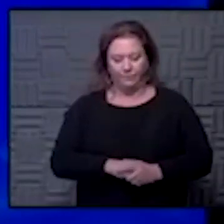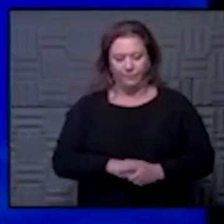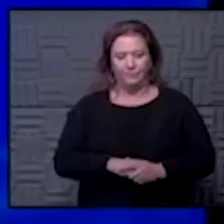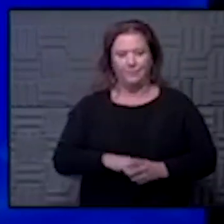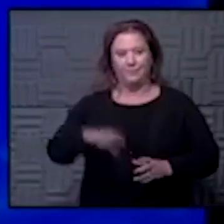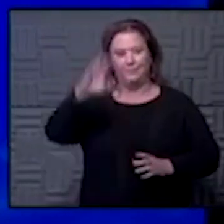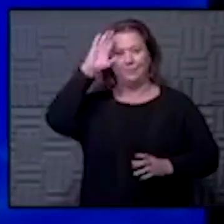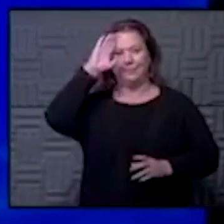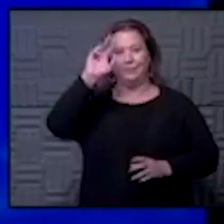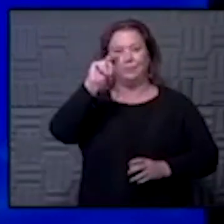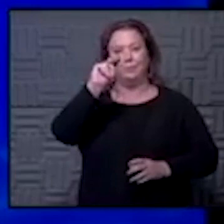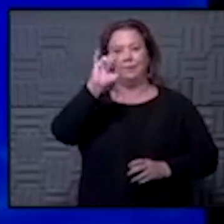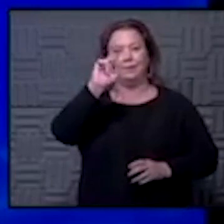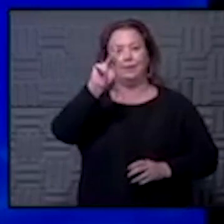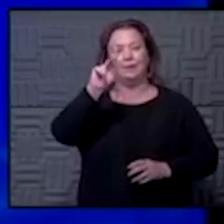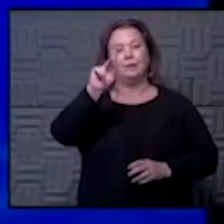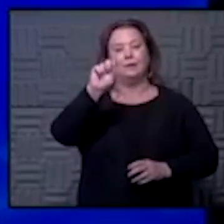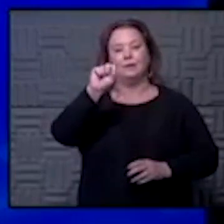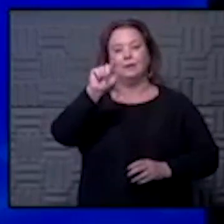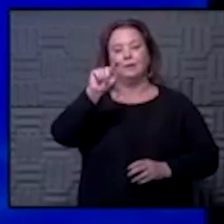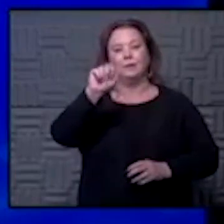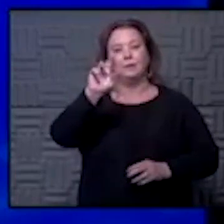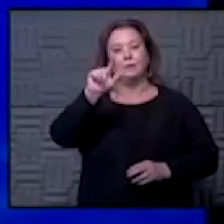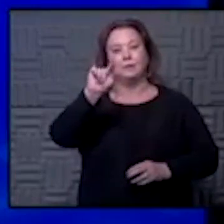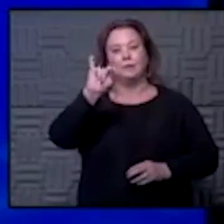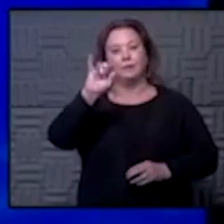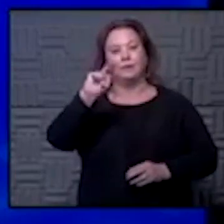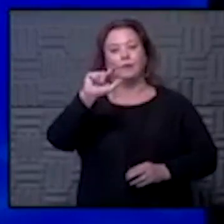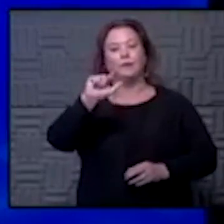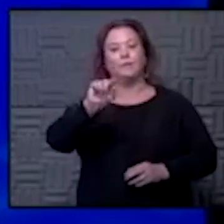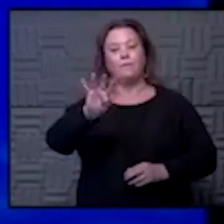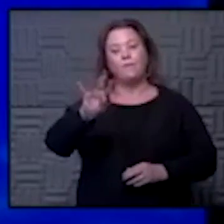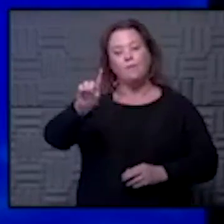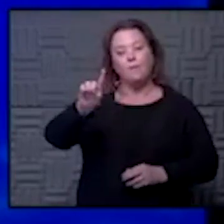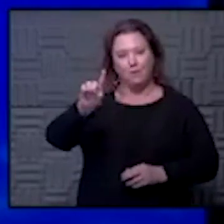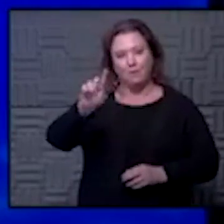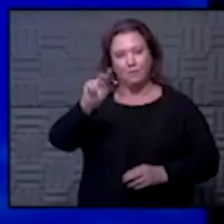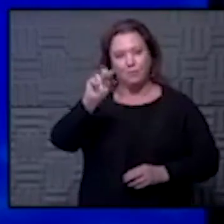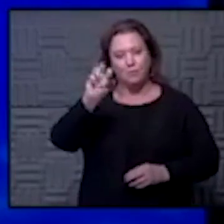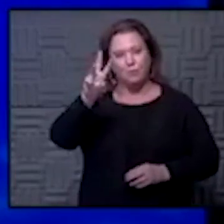Hey there, this is Nick Starling with 41 Action News. I was just wanting to know,